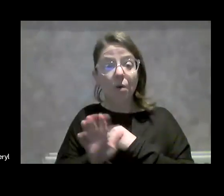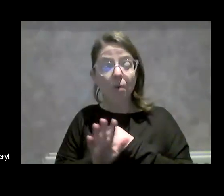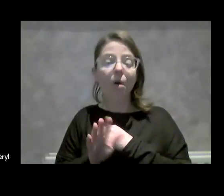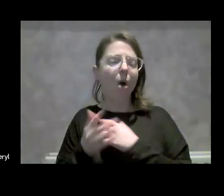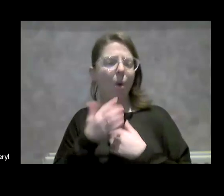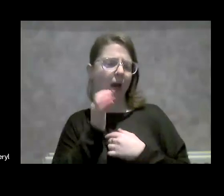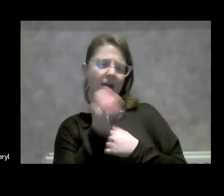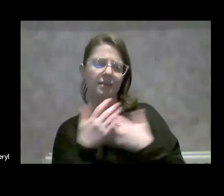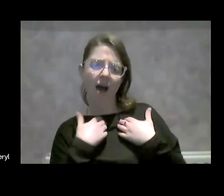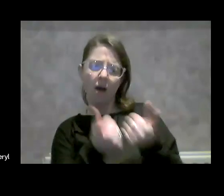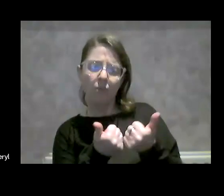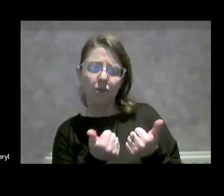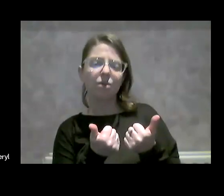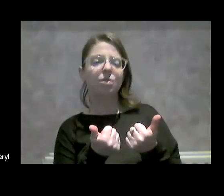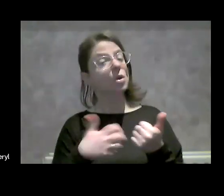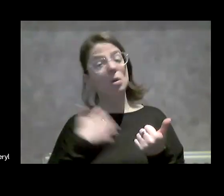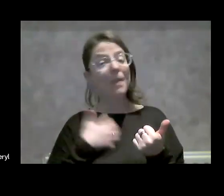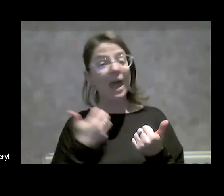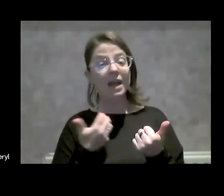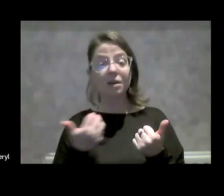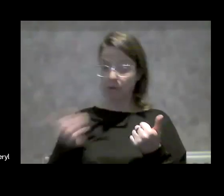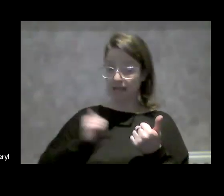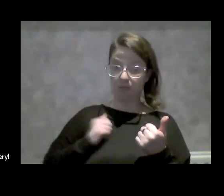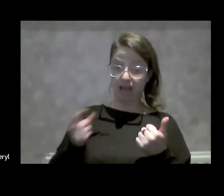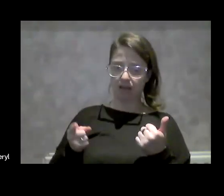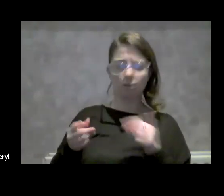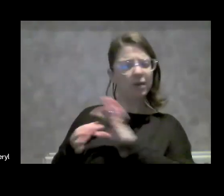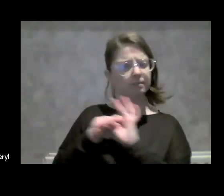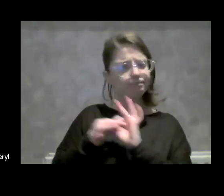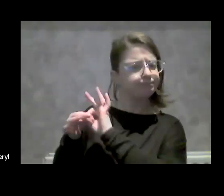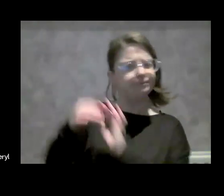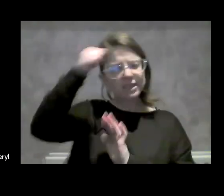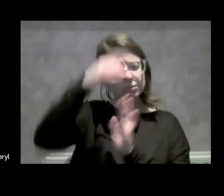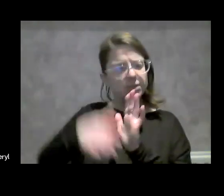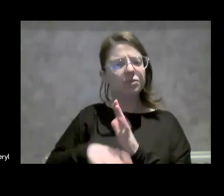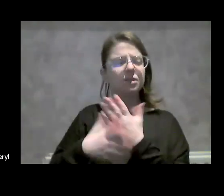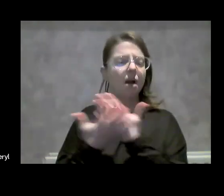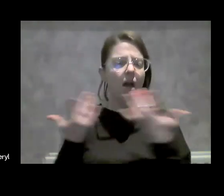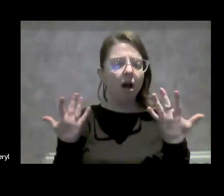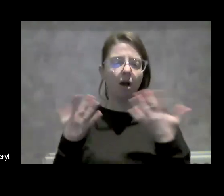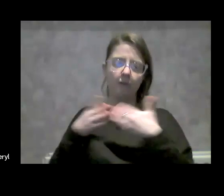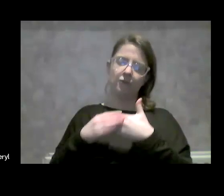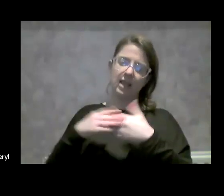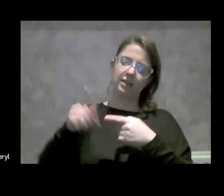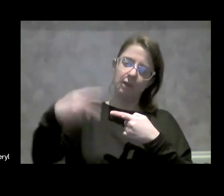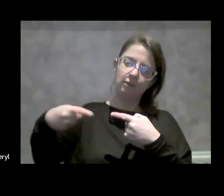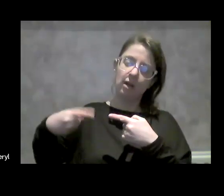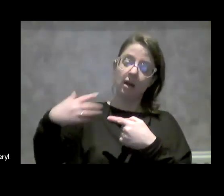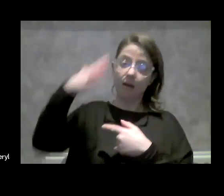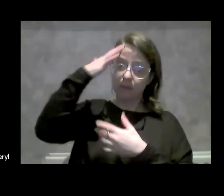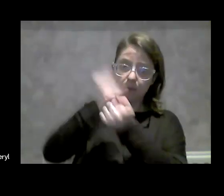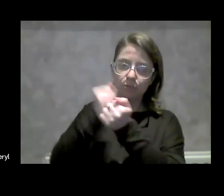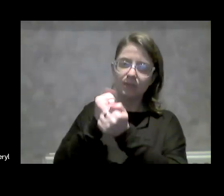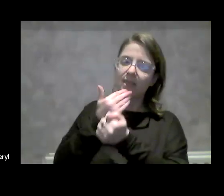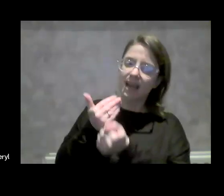doesn't complain, not expected to. Been through a lot together, friends forever, thanks for the memories.